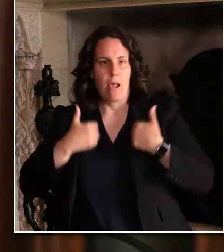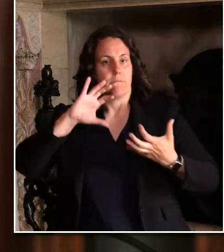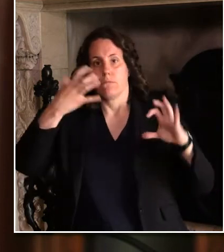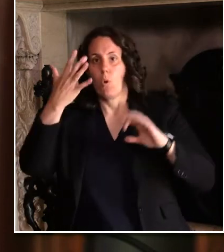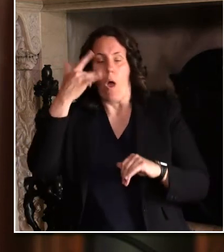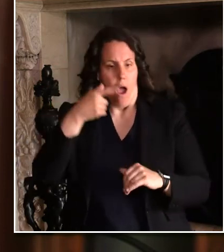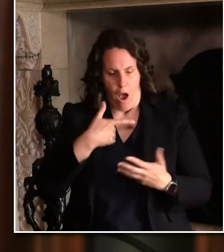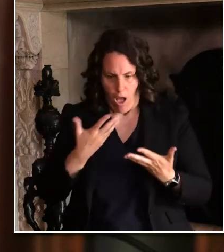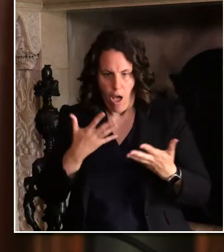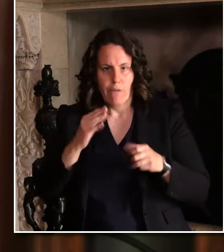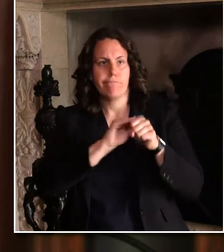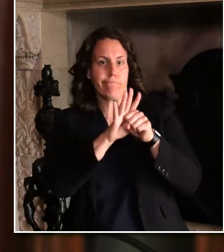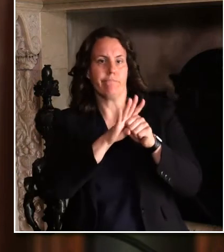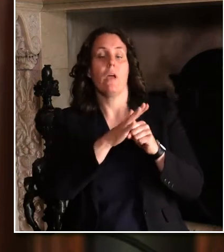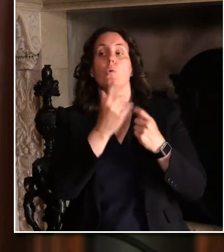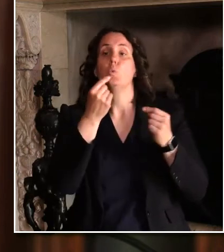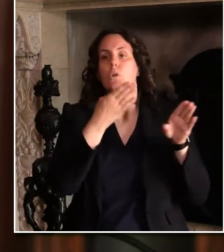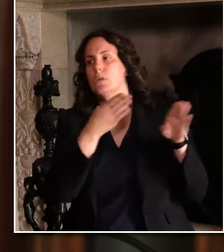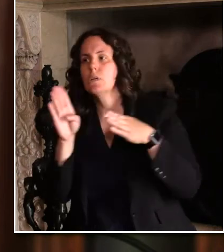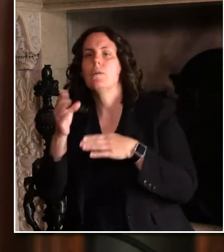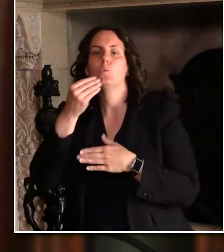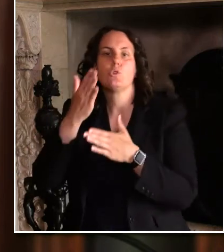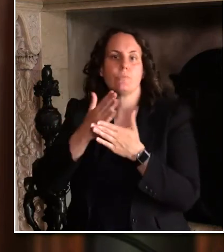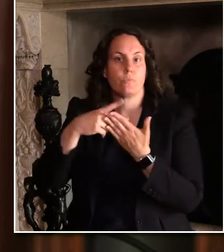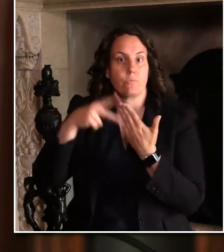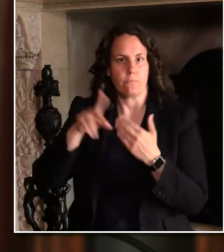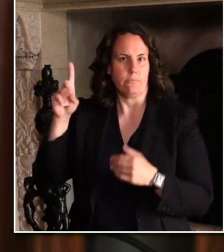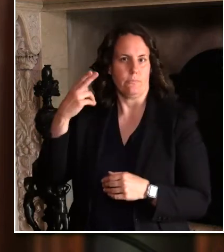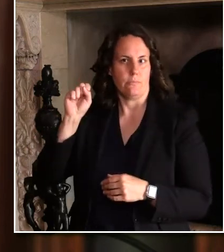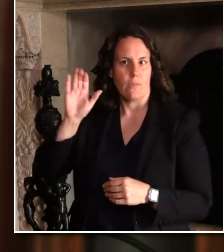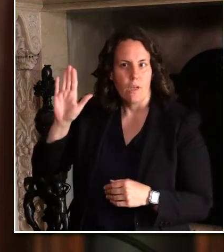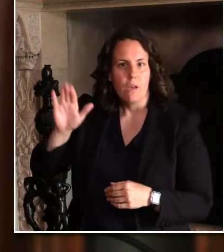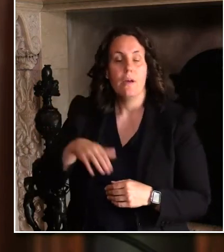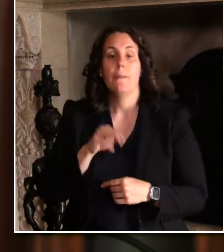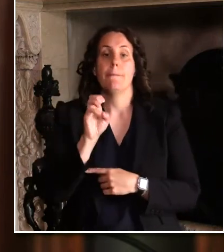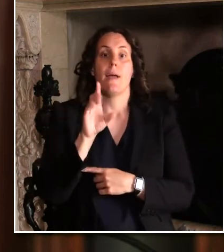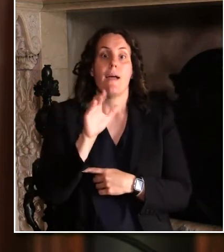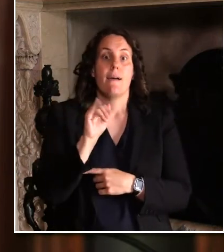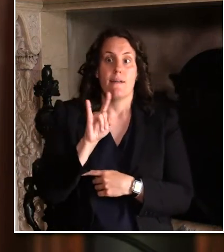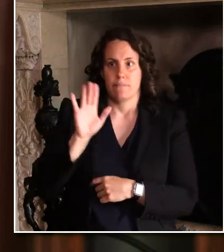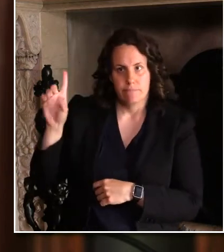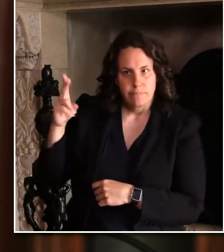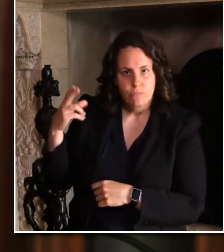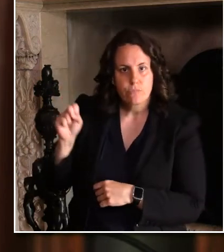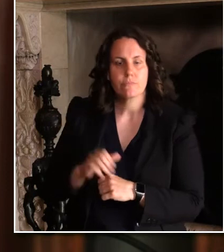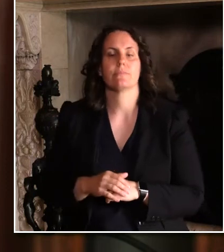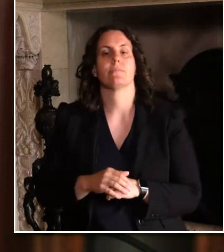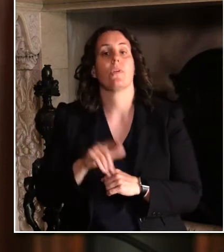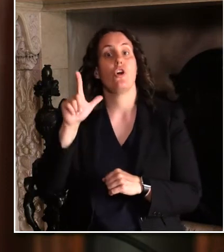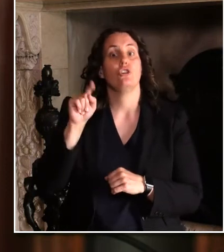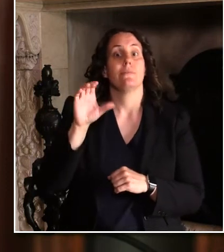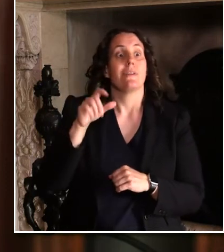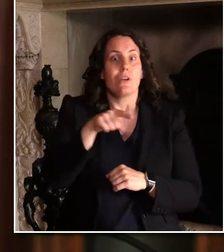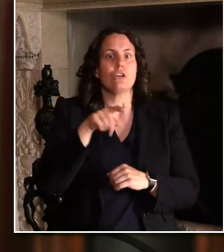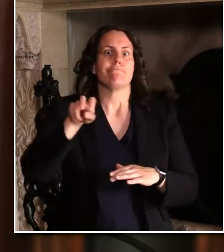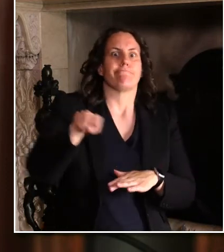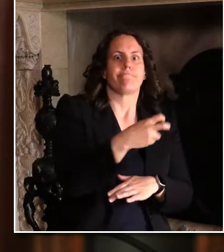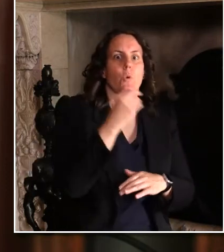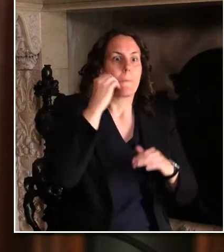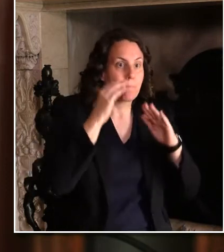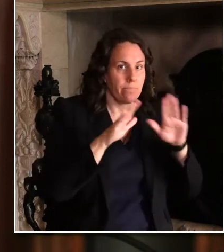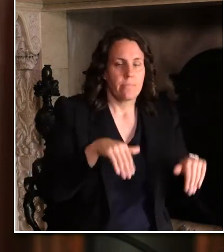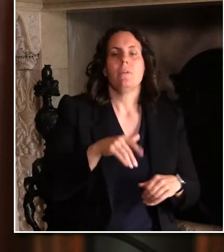that serve folks in long-term care, people with disabilities, those home and community-based services. Those are all programs that